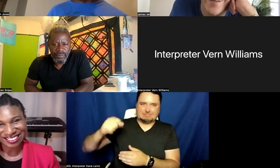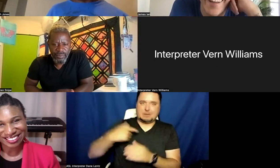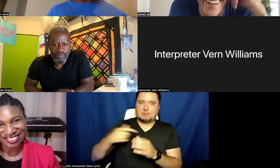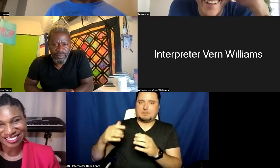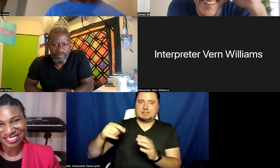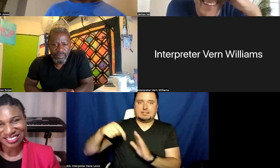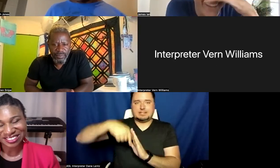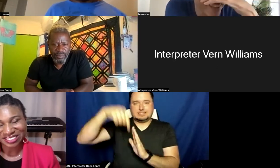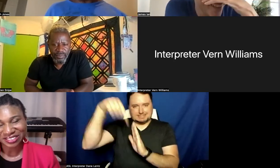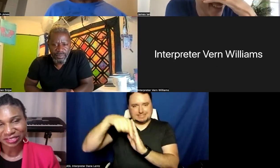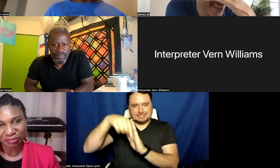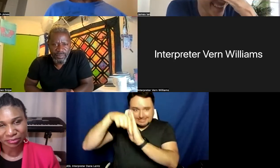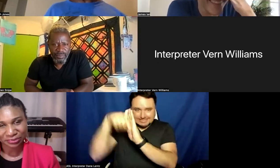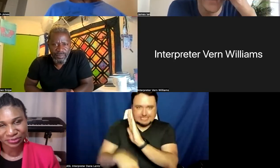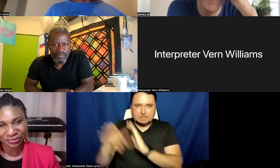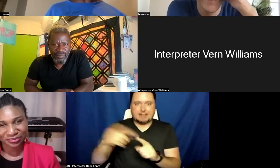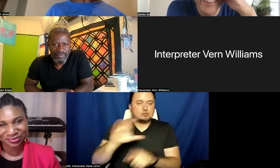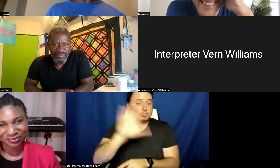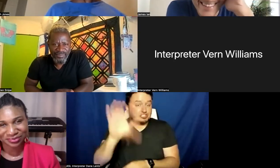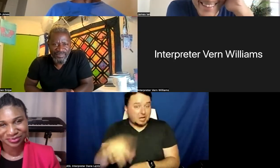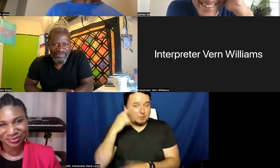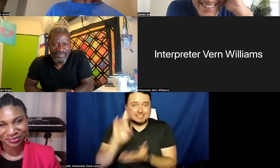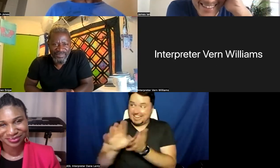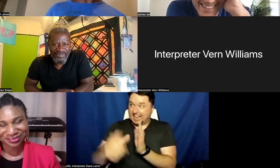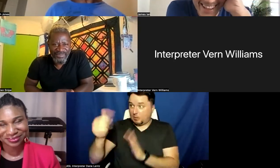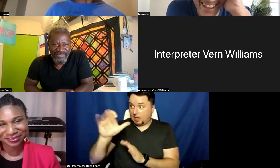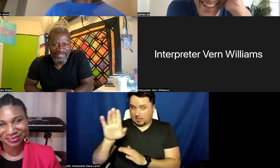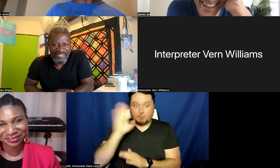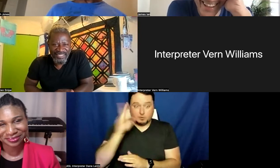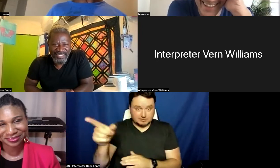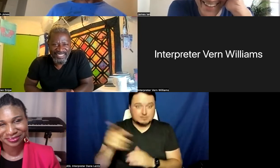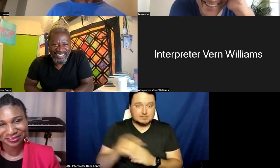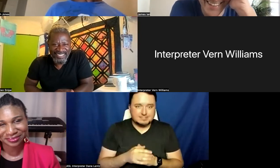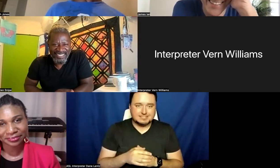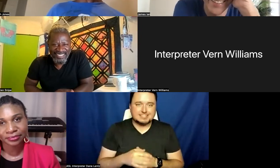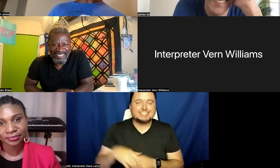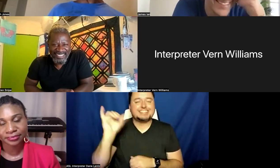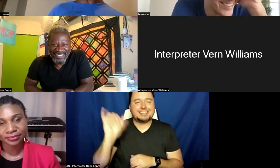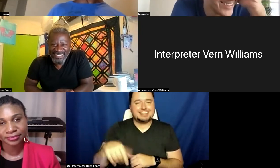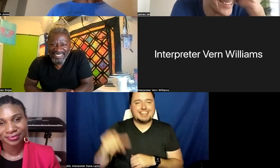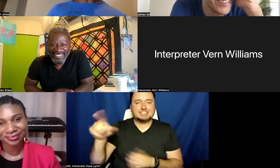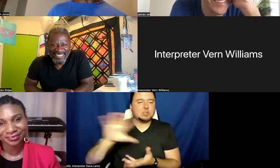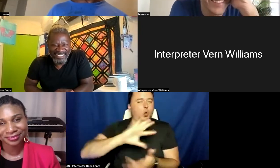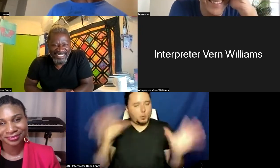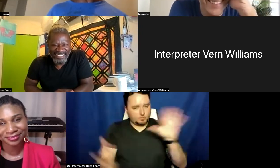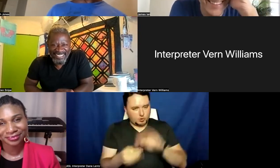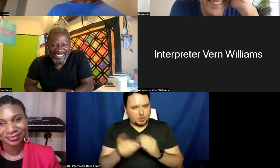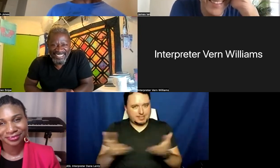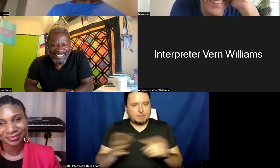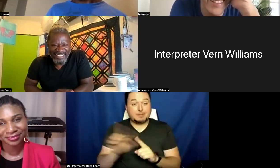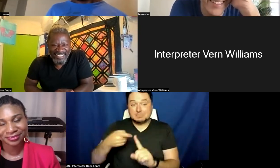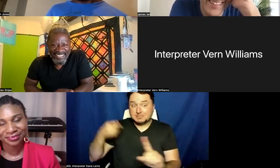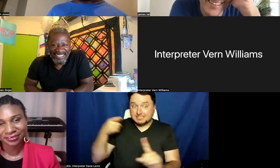deep, that Chicago, you're gonna get kicked out the club. That's the overarching thing, but